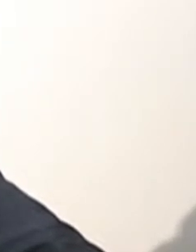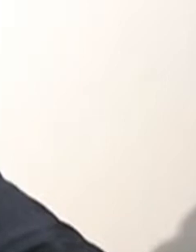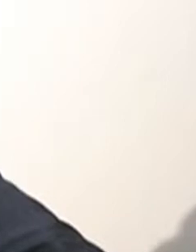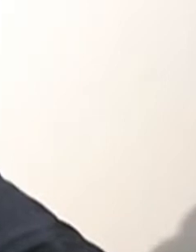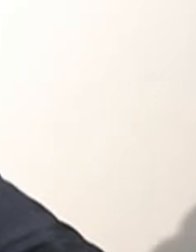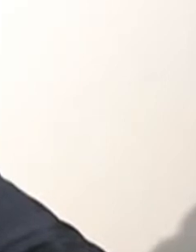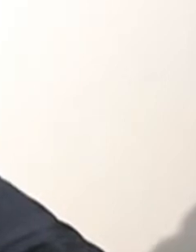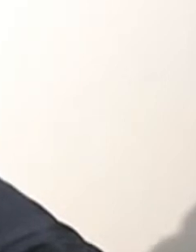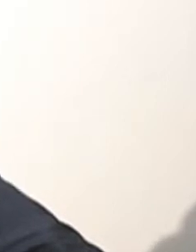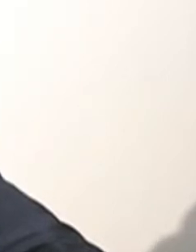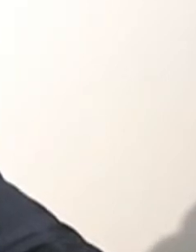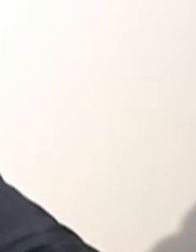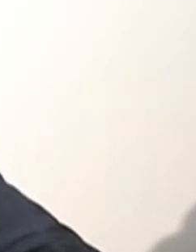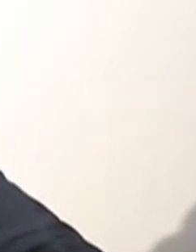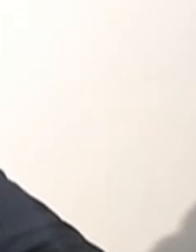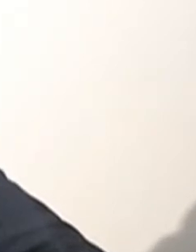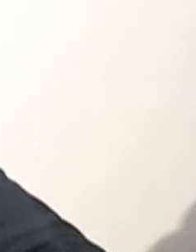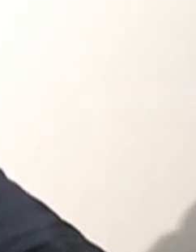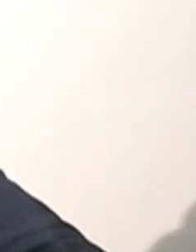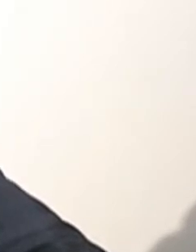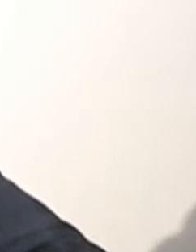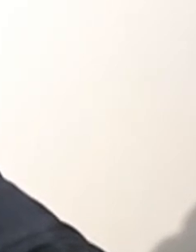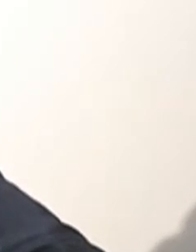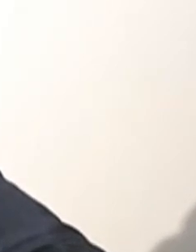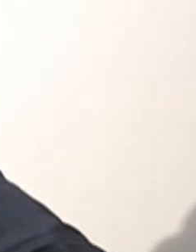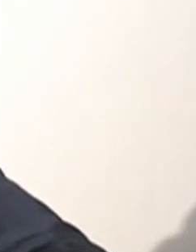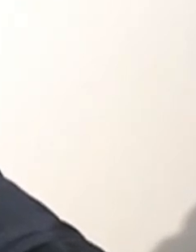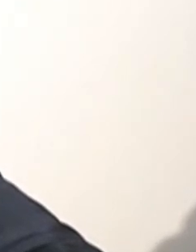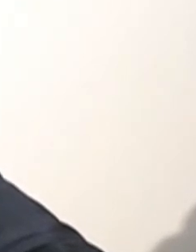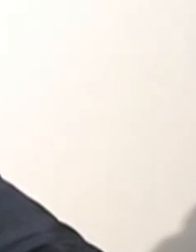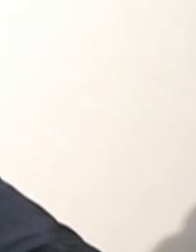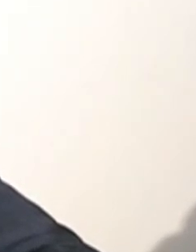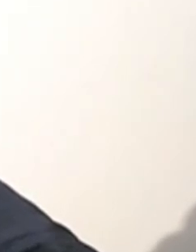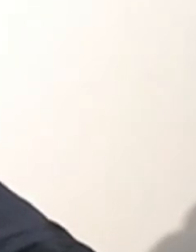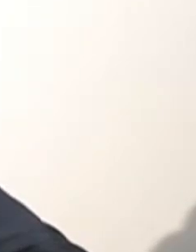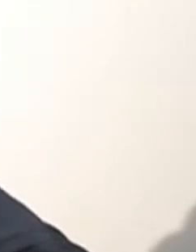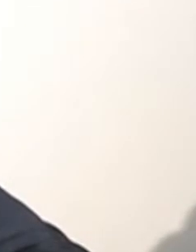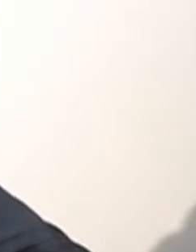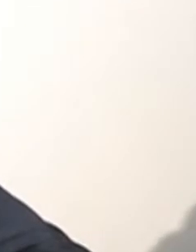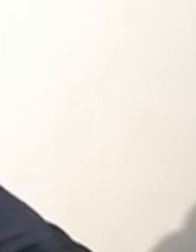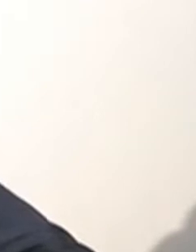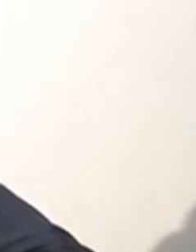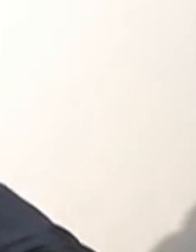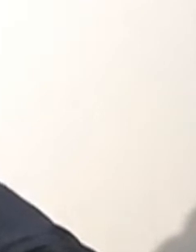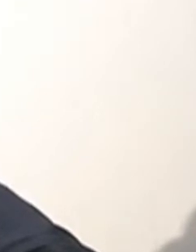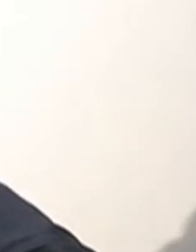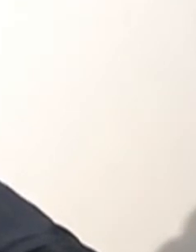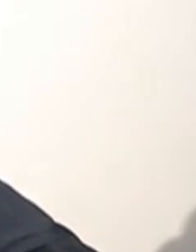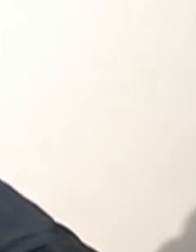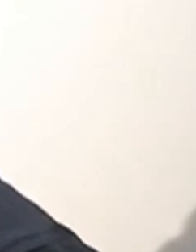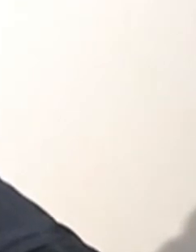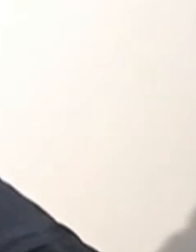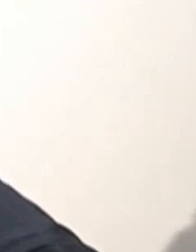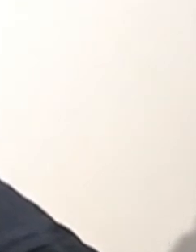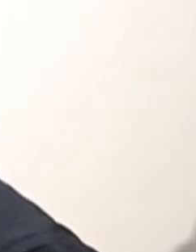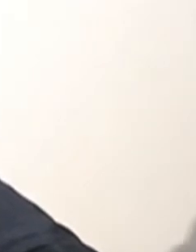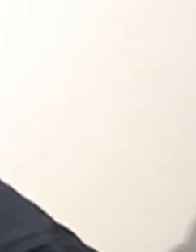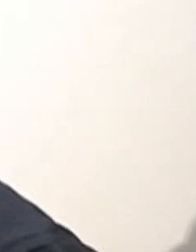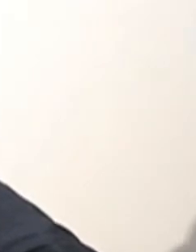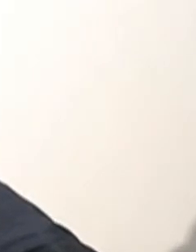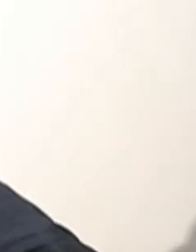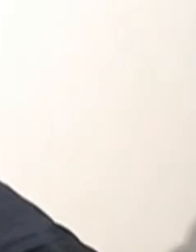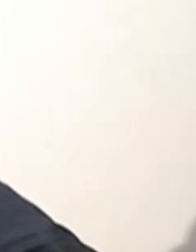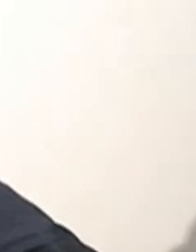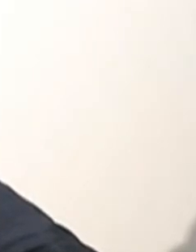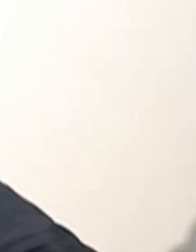less serious illness, less risk of ending up in the hospital, even less risk